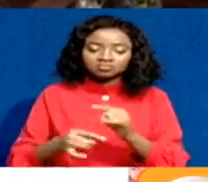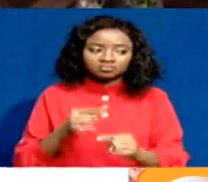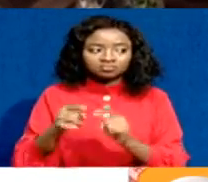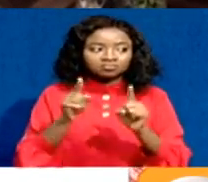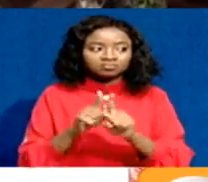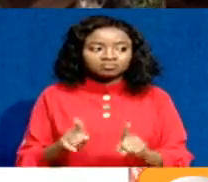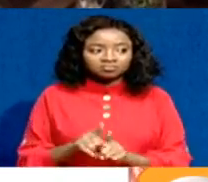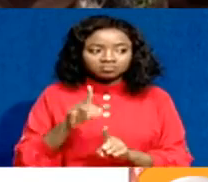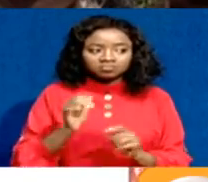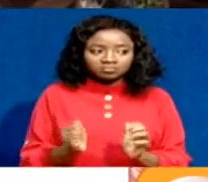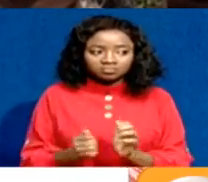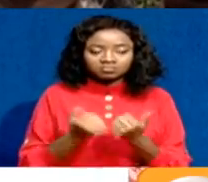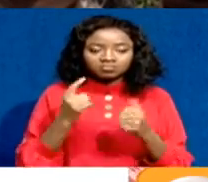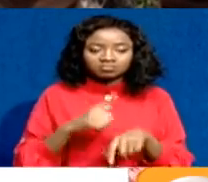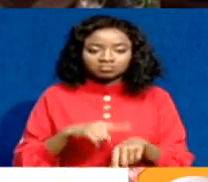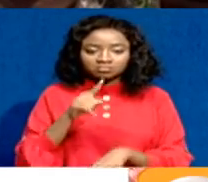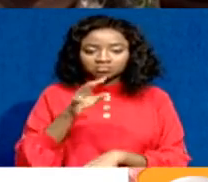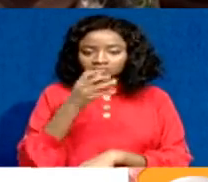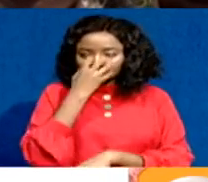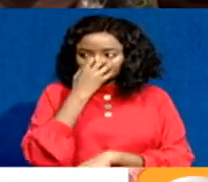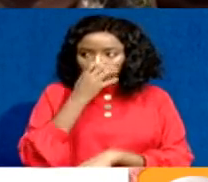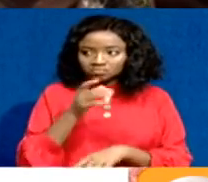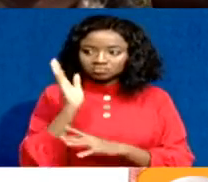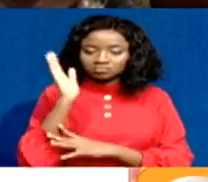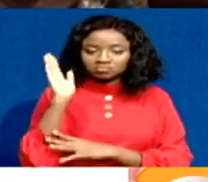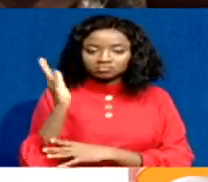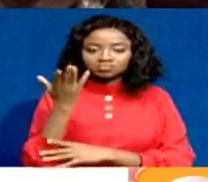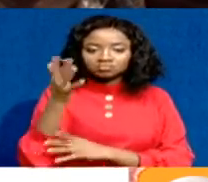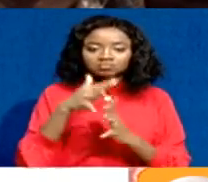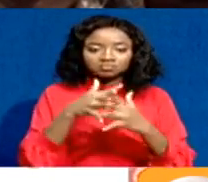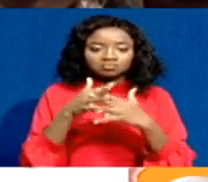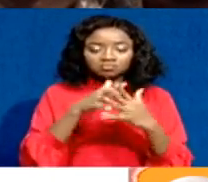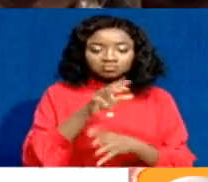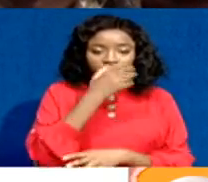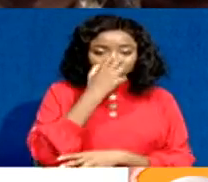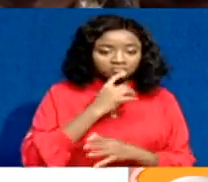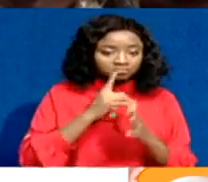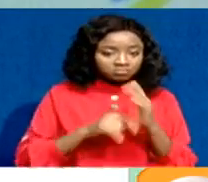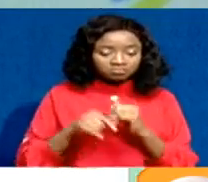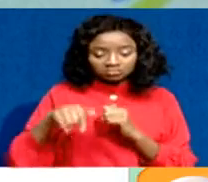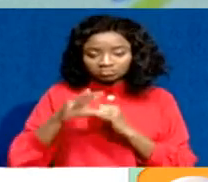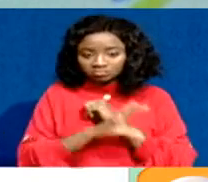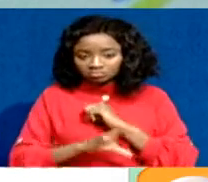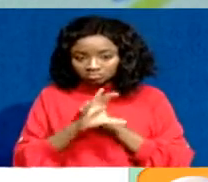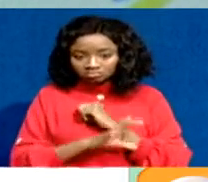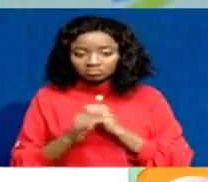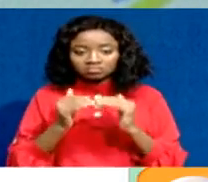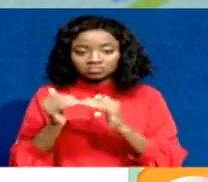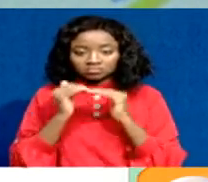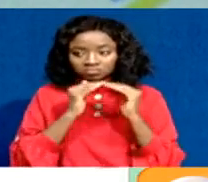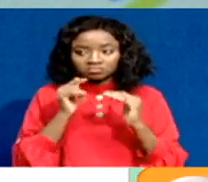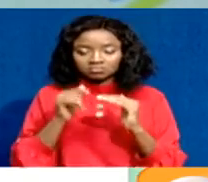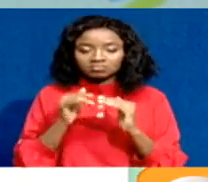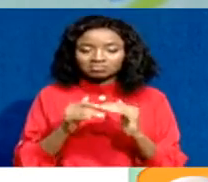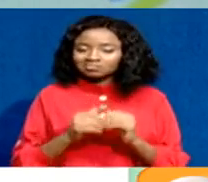President William Ruto, while addressing the international community in Maryland, USA, claimed that democracy in the country was being